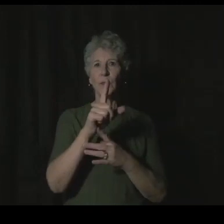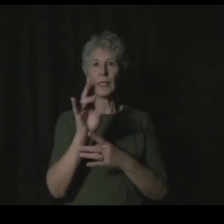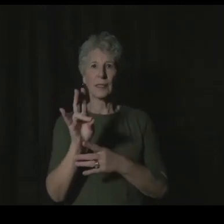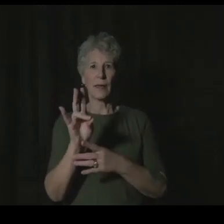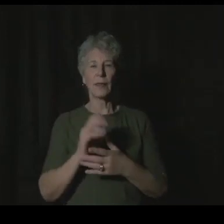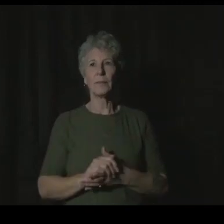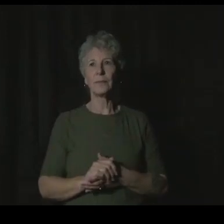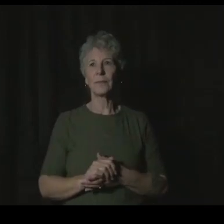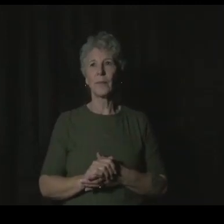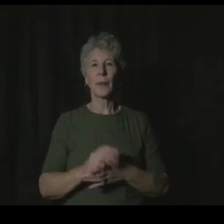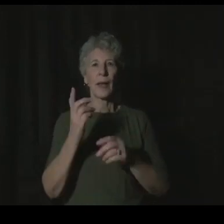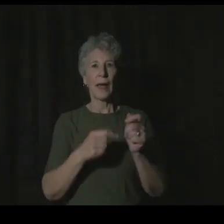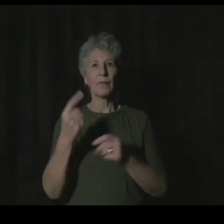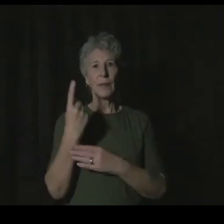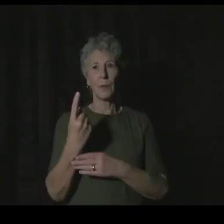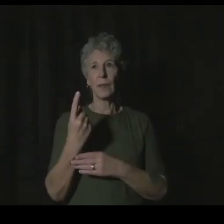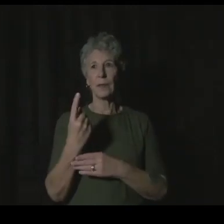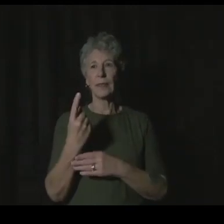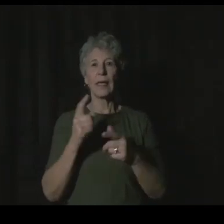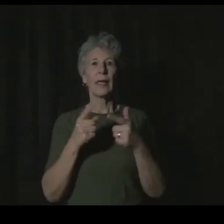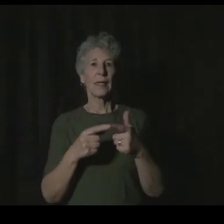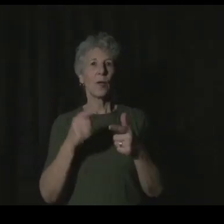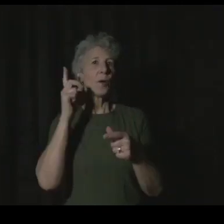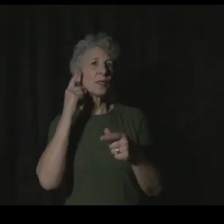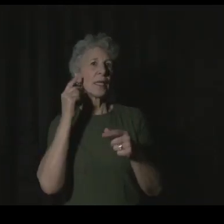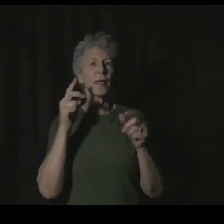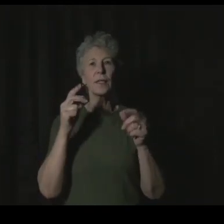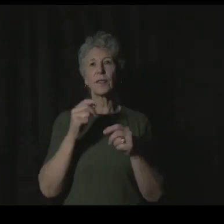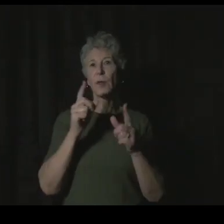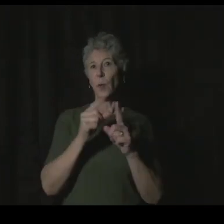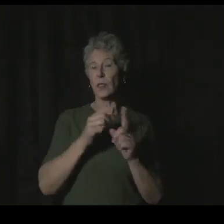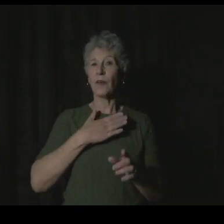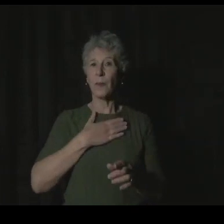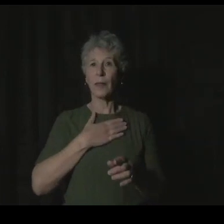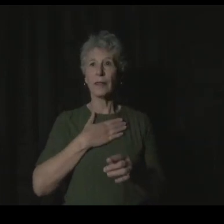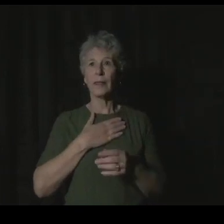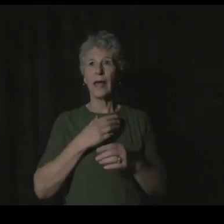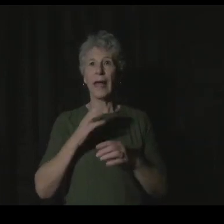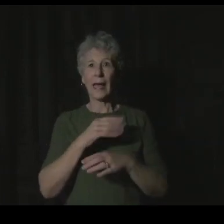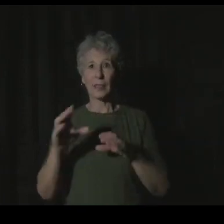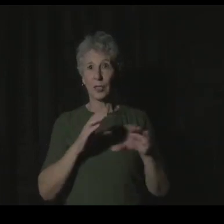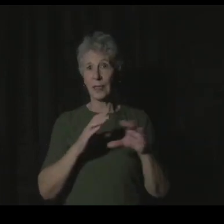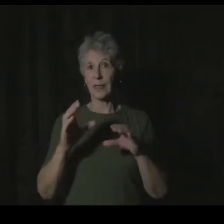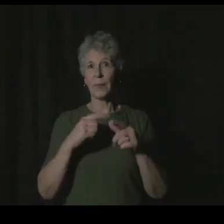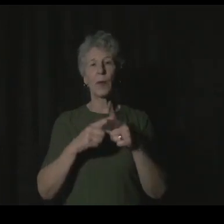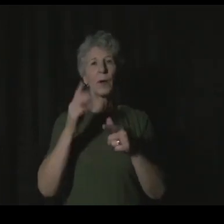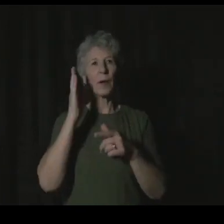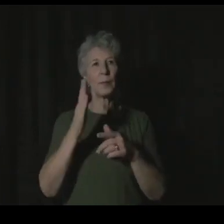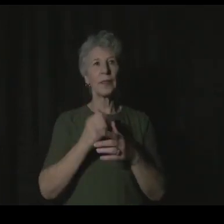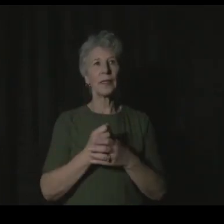Matthew 7:24-27. Everyone then who hears these words of mine, does them, will be like